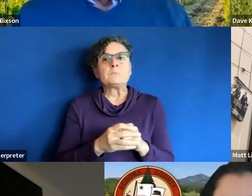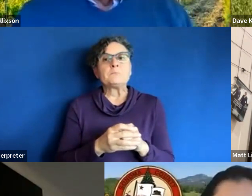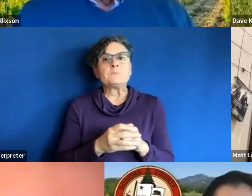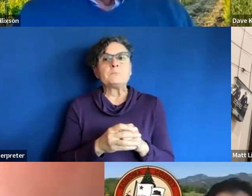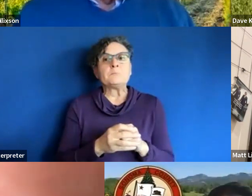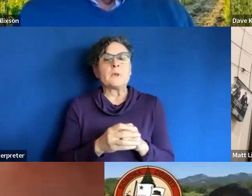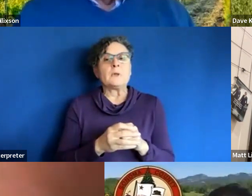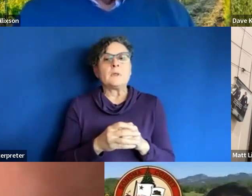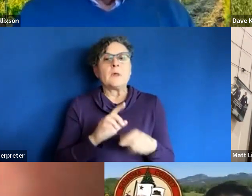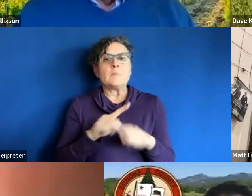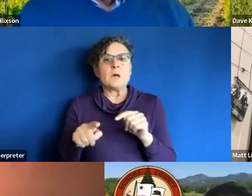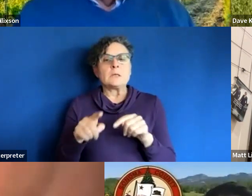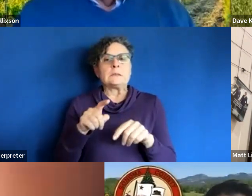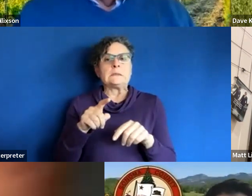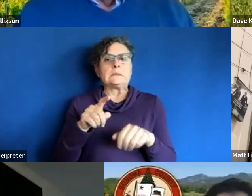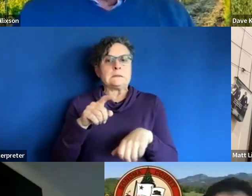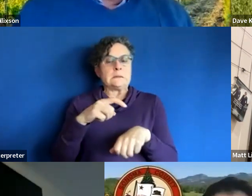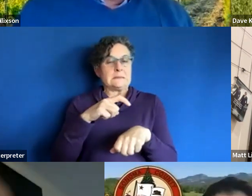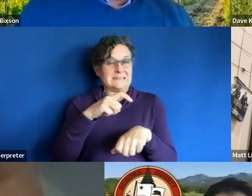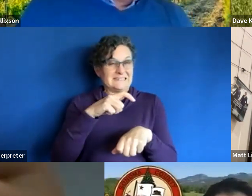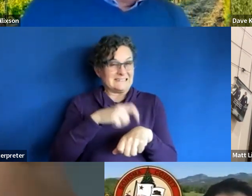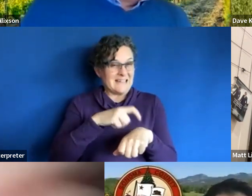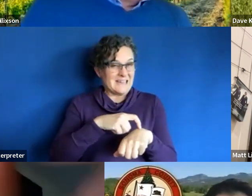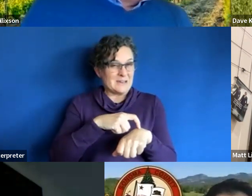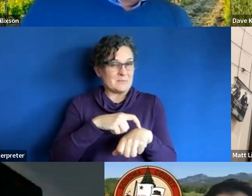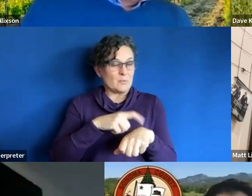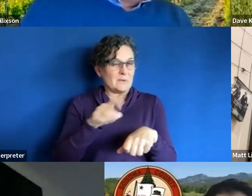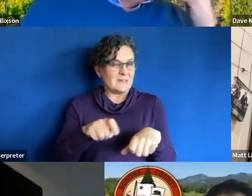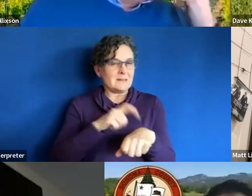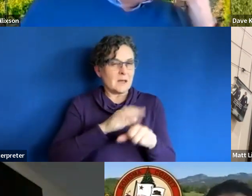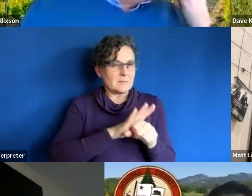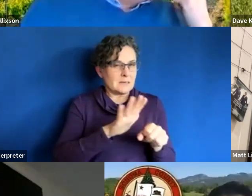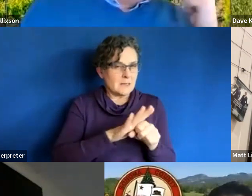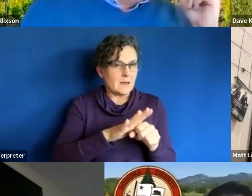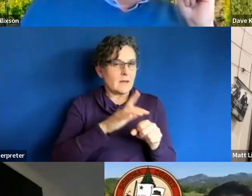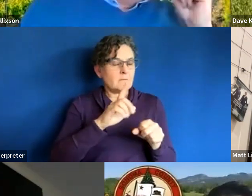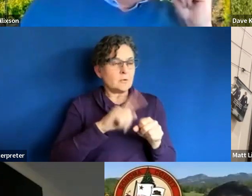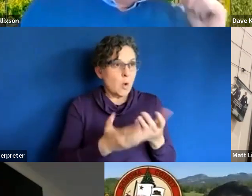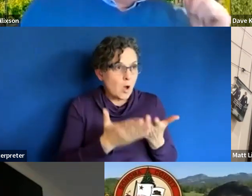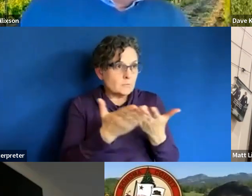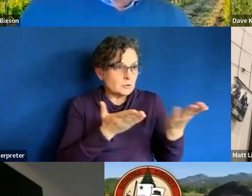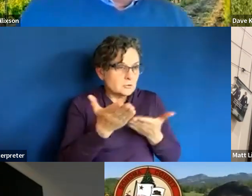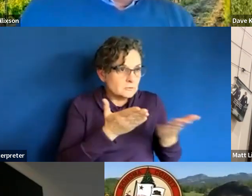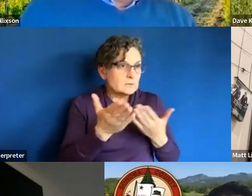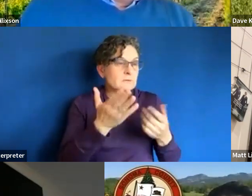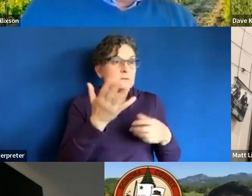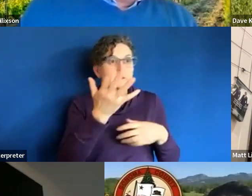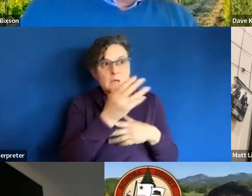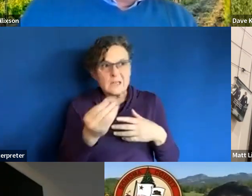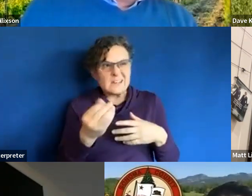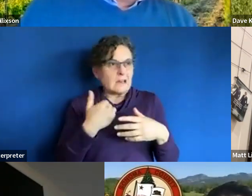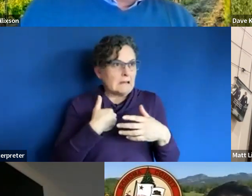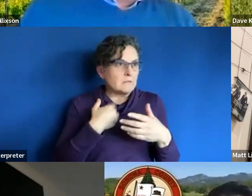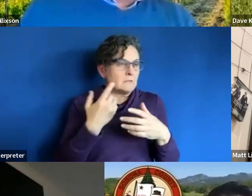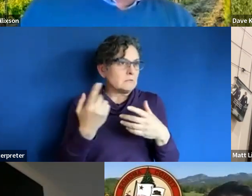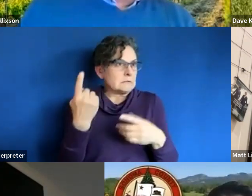be consistent with being able to relocate all those individuals that are willing to accept the services by whatever date we're